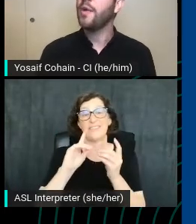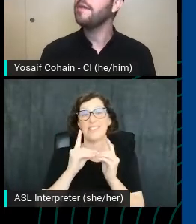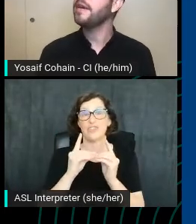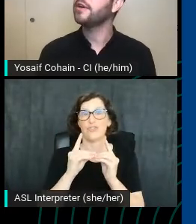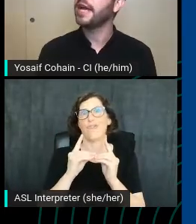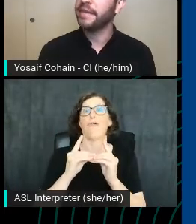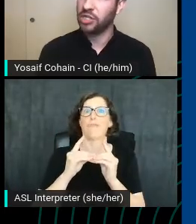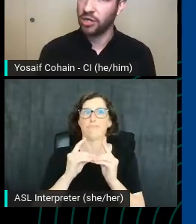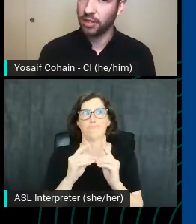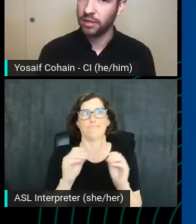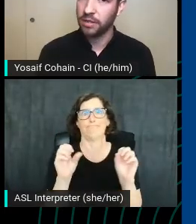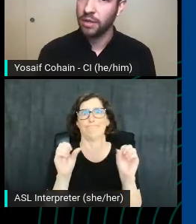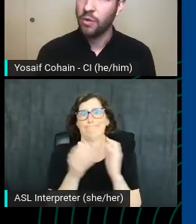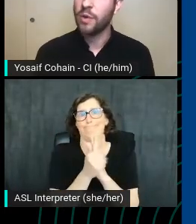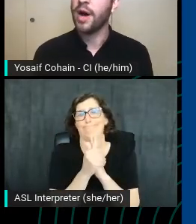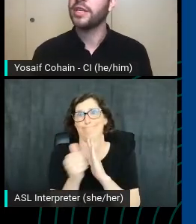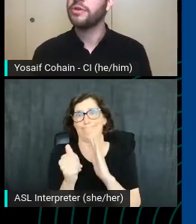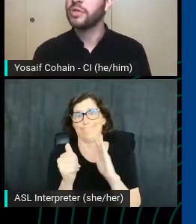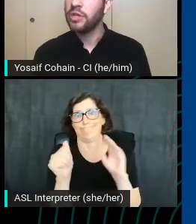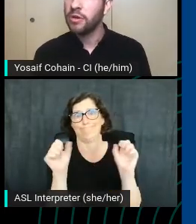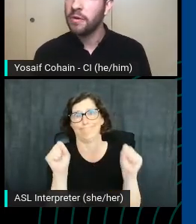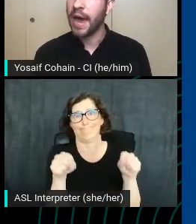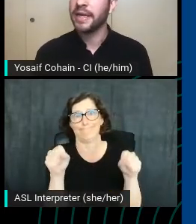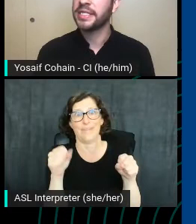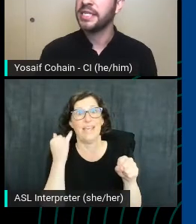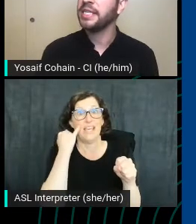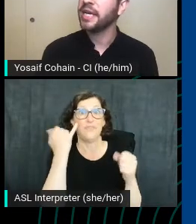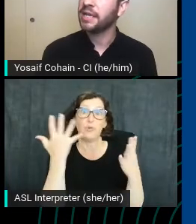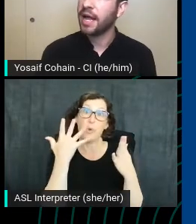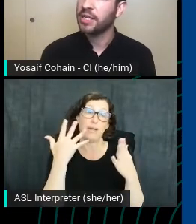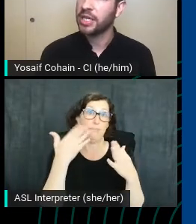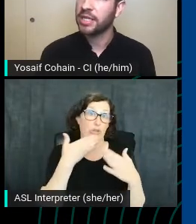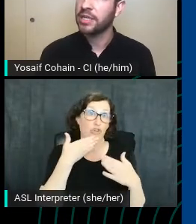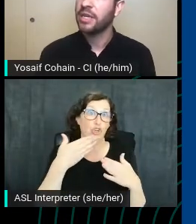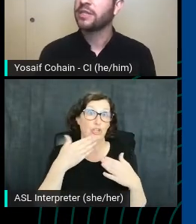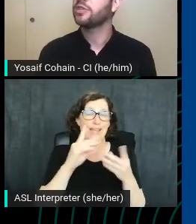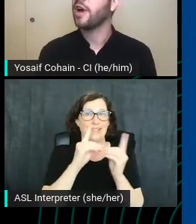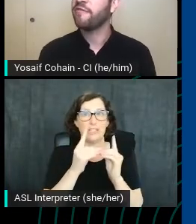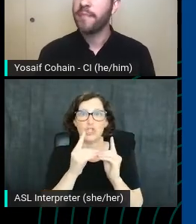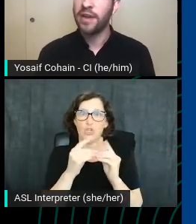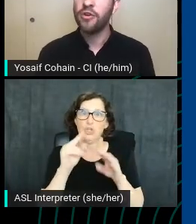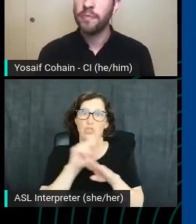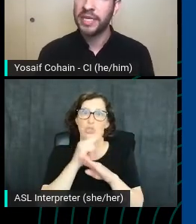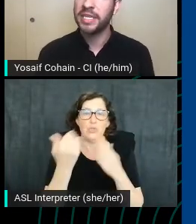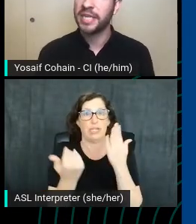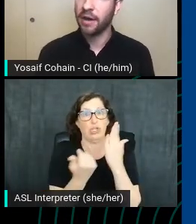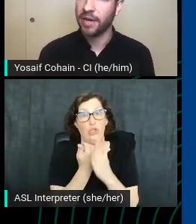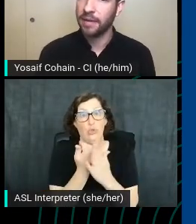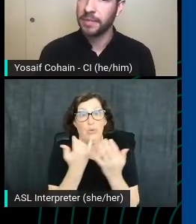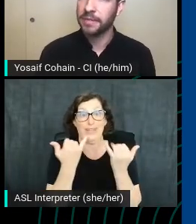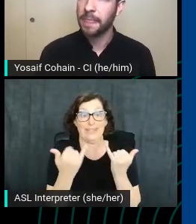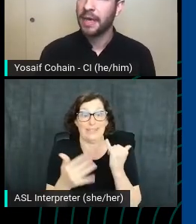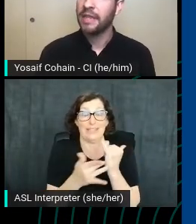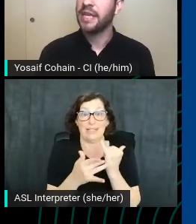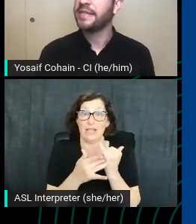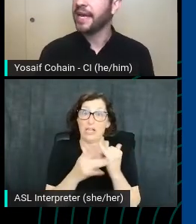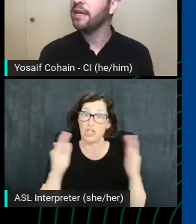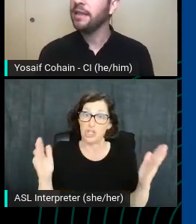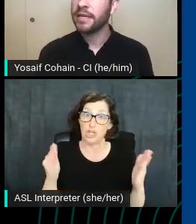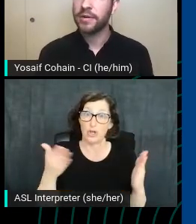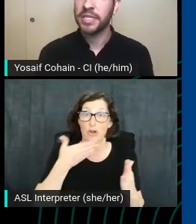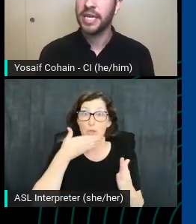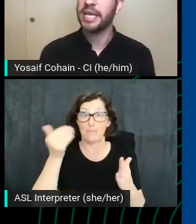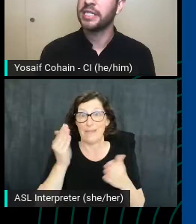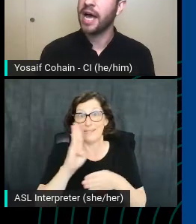If we want to be good at digital, we want to use new and existing technologies to drive better business outcomes, then